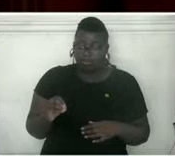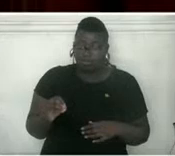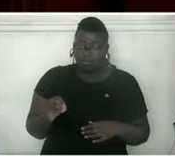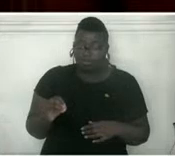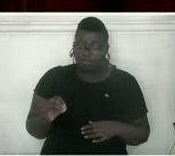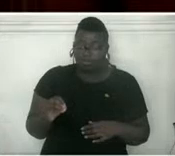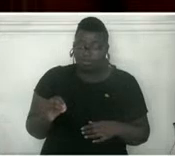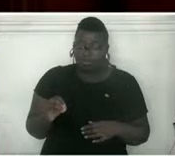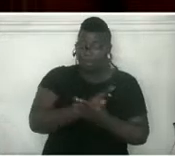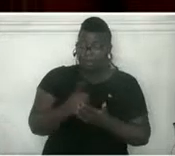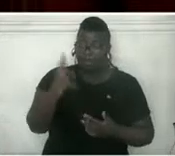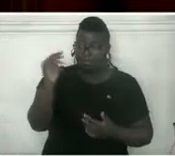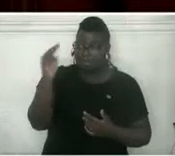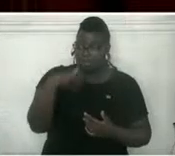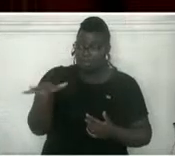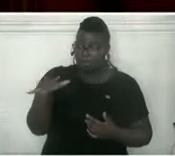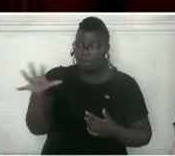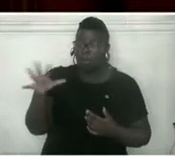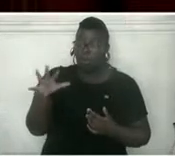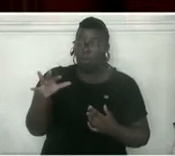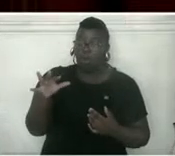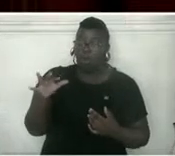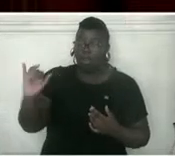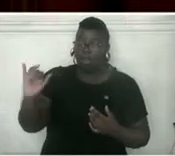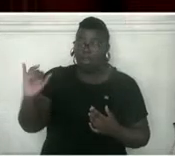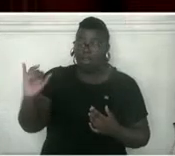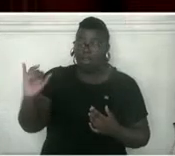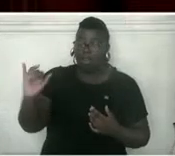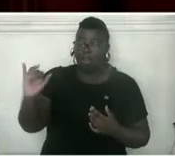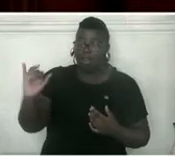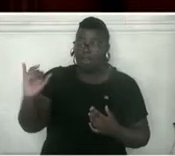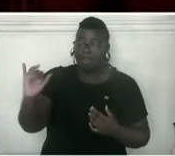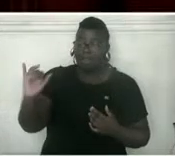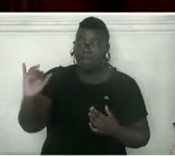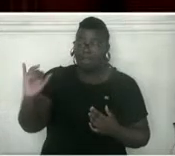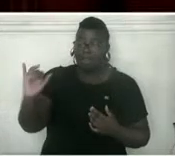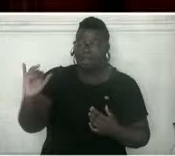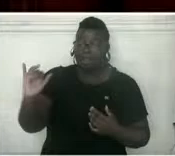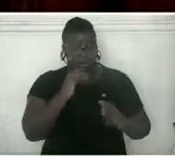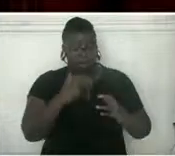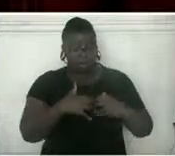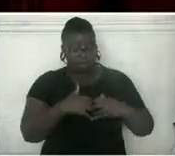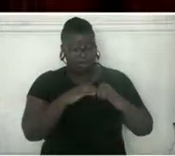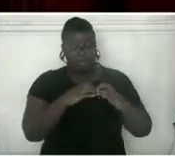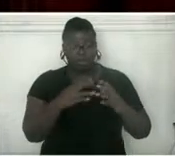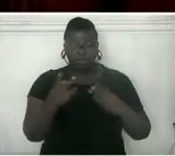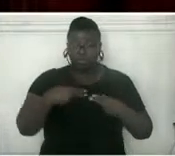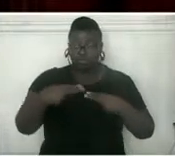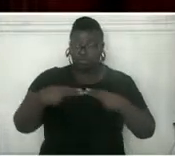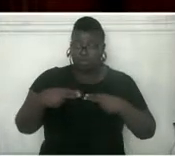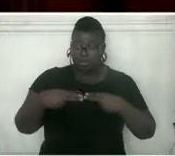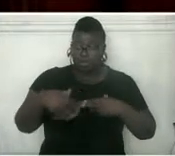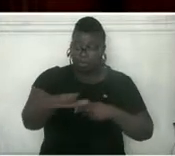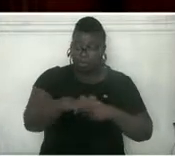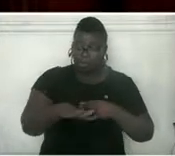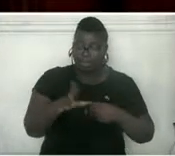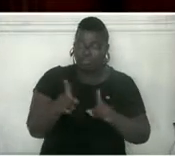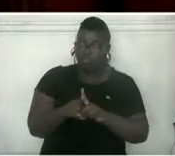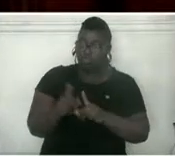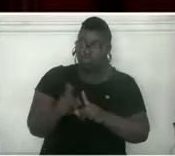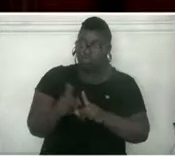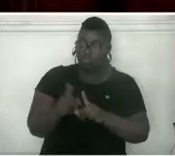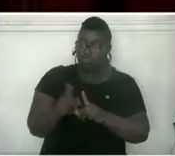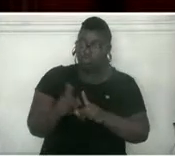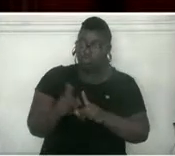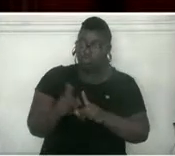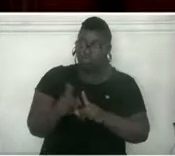100 million investment project which will see the establishment of a shopping center, the taxi rank,